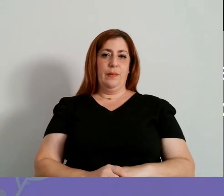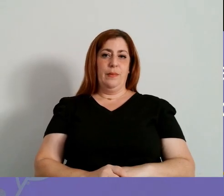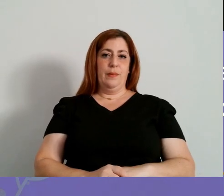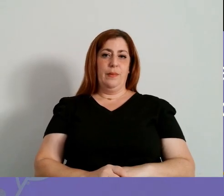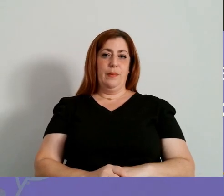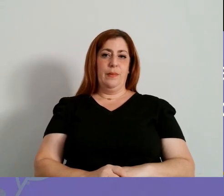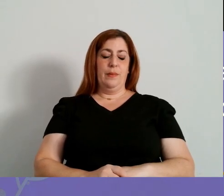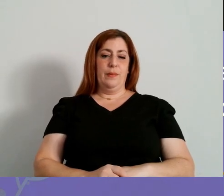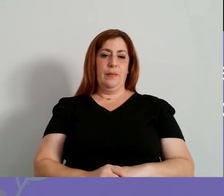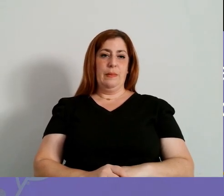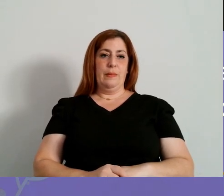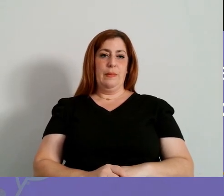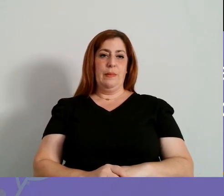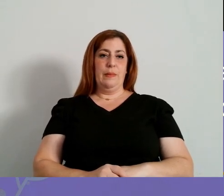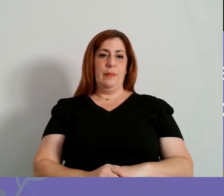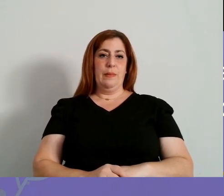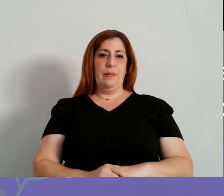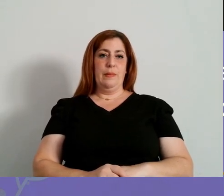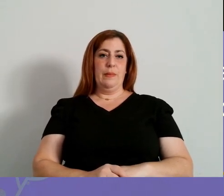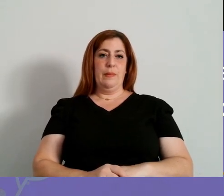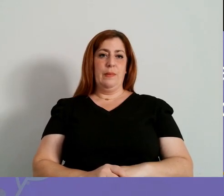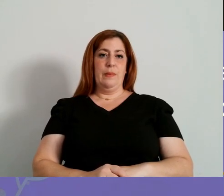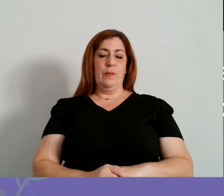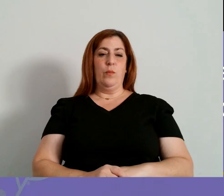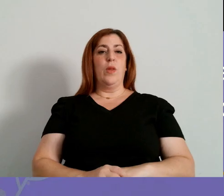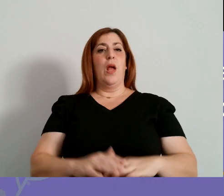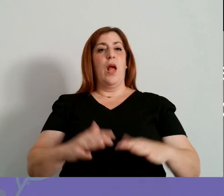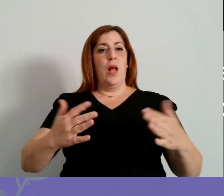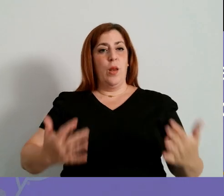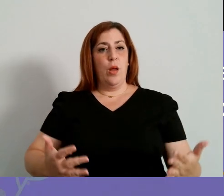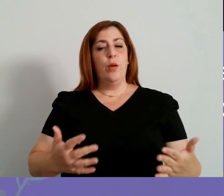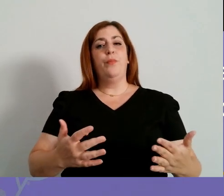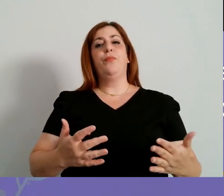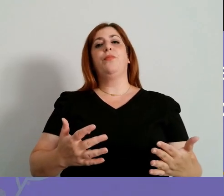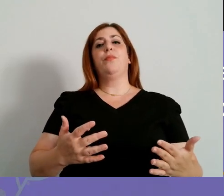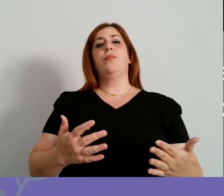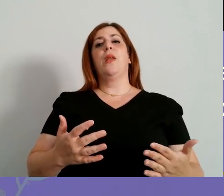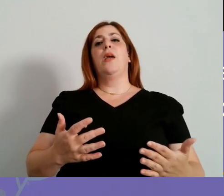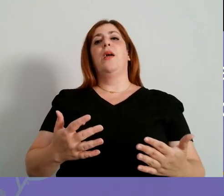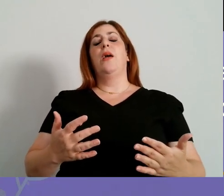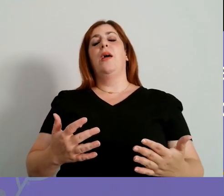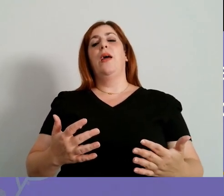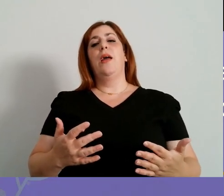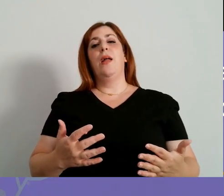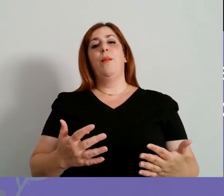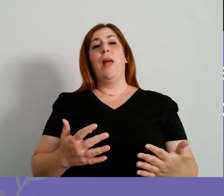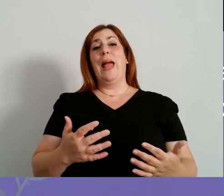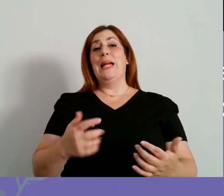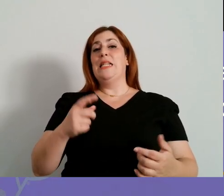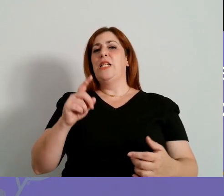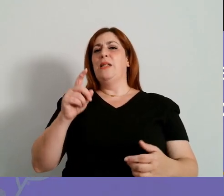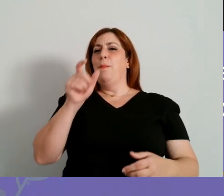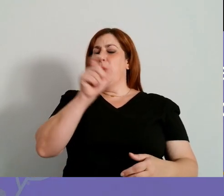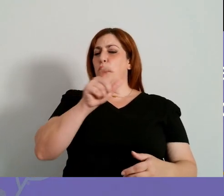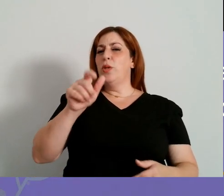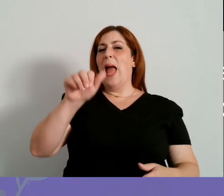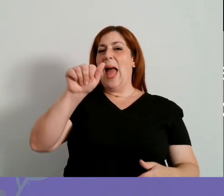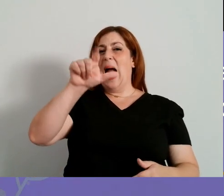Okay. So what can allistic people do? Allistic is the word for non-autistic people, if you don't